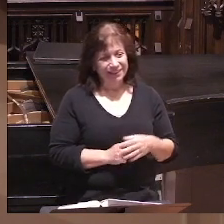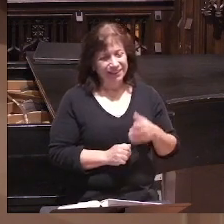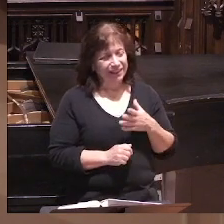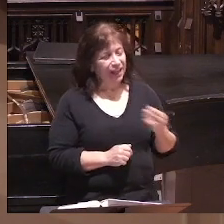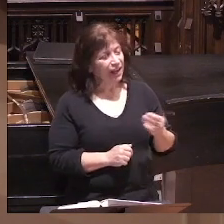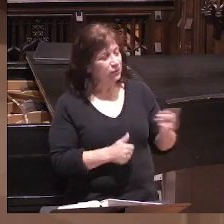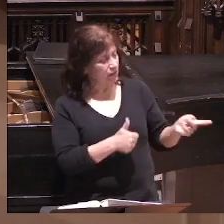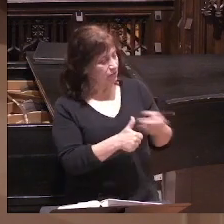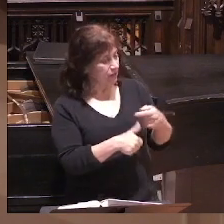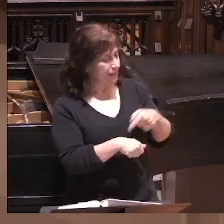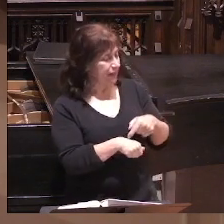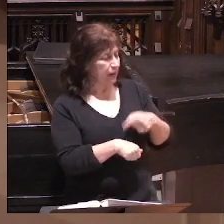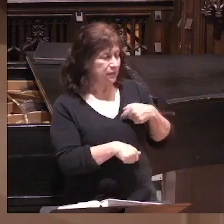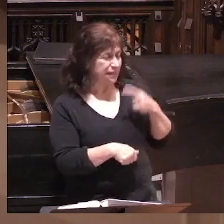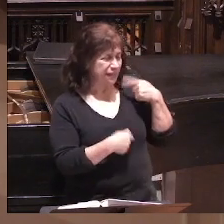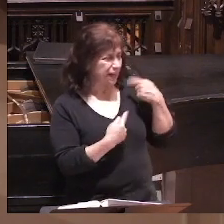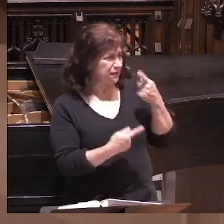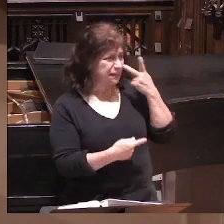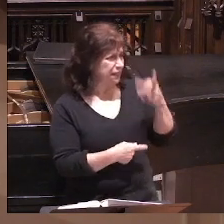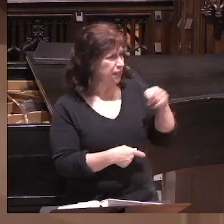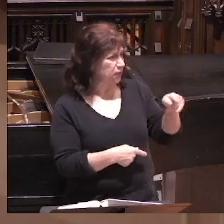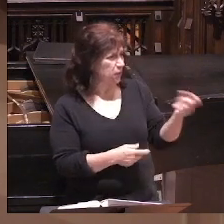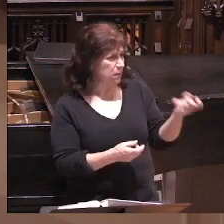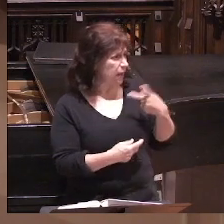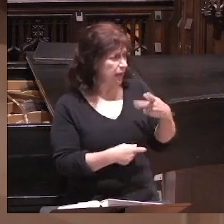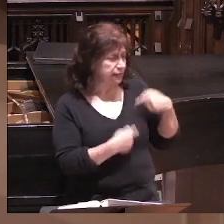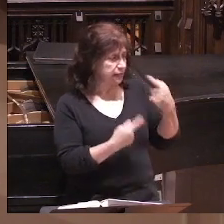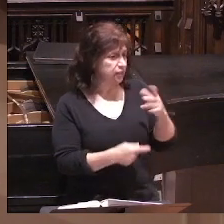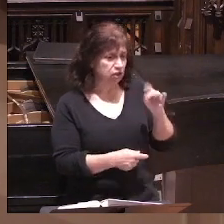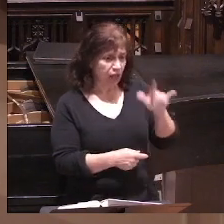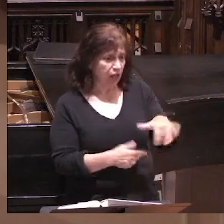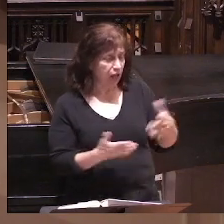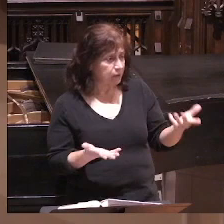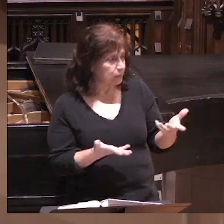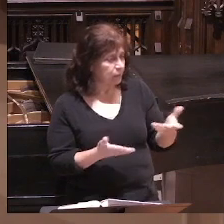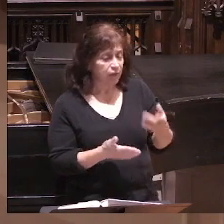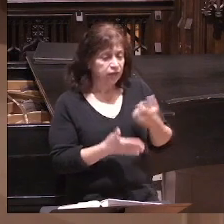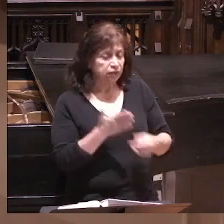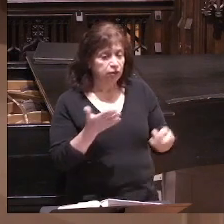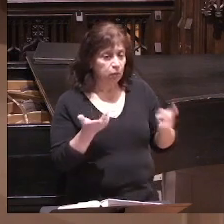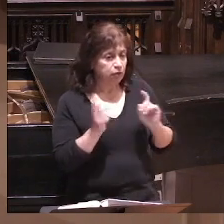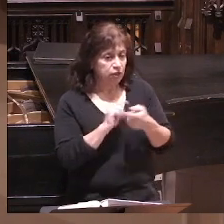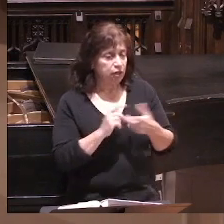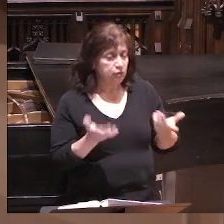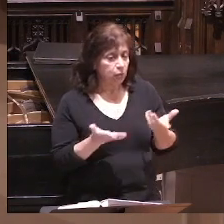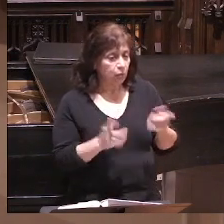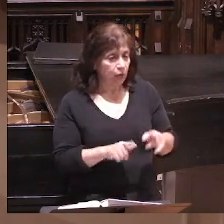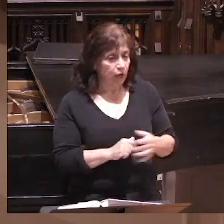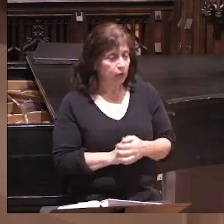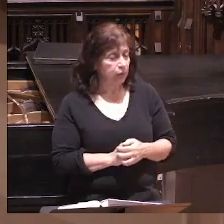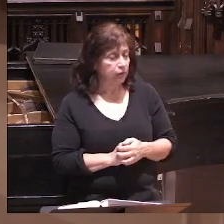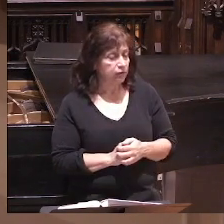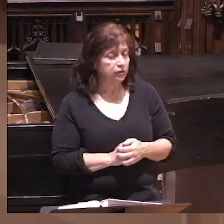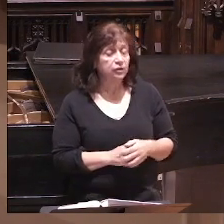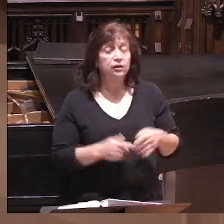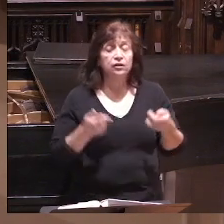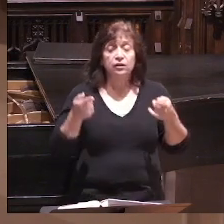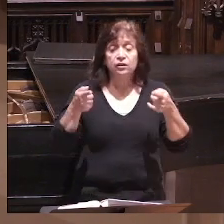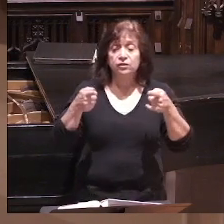It was the first time I had seen you back since probably July. Mm-hmm. And so what kind of brought that on?